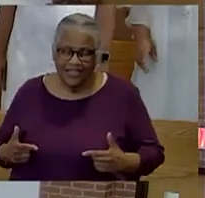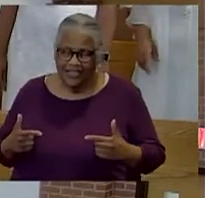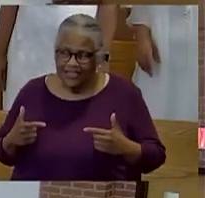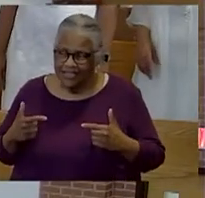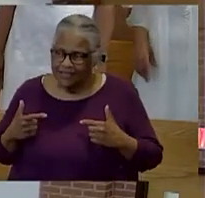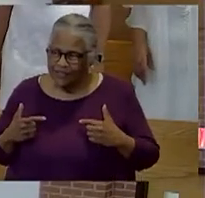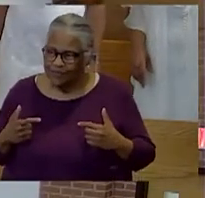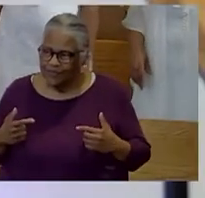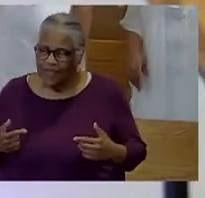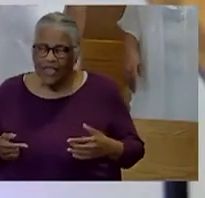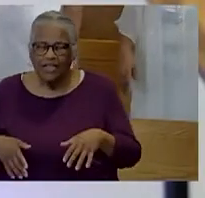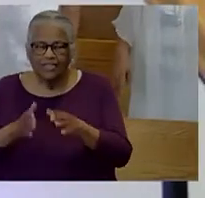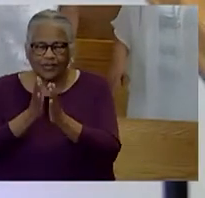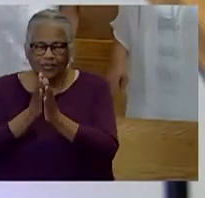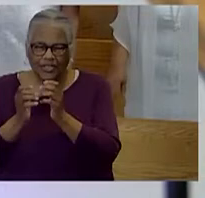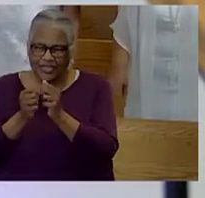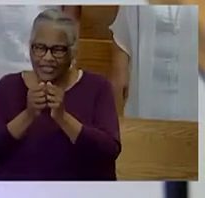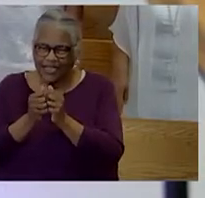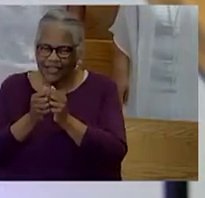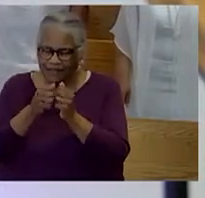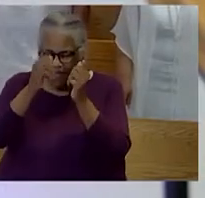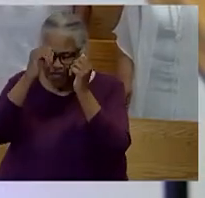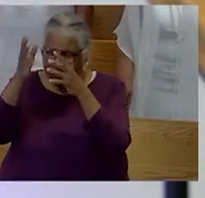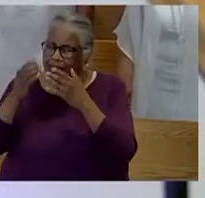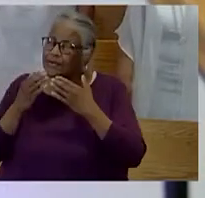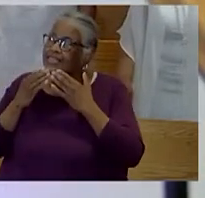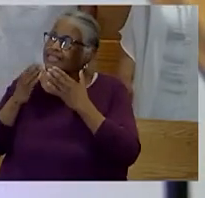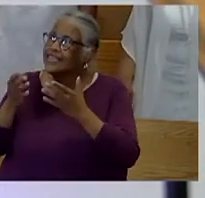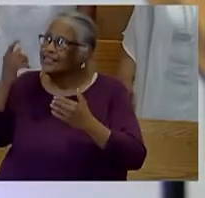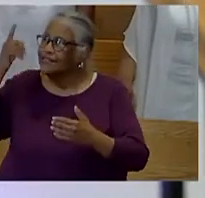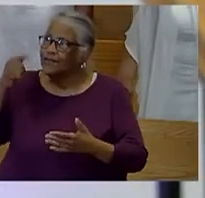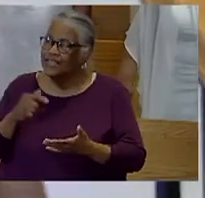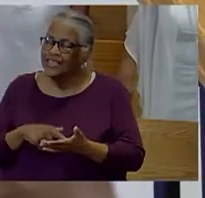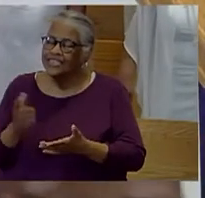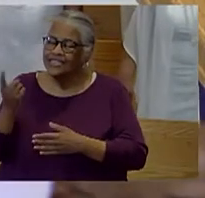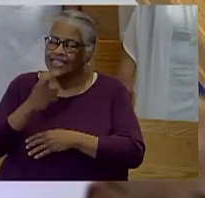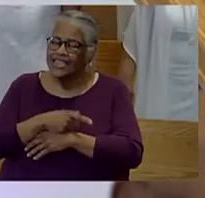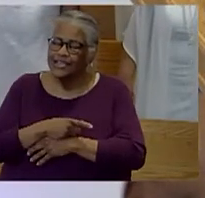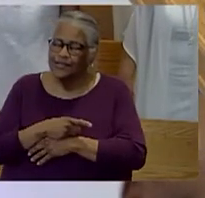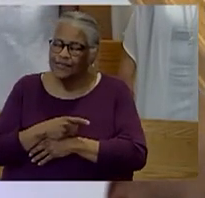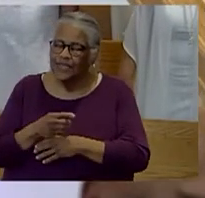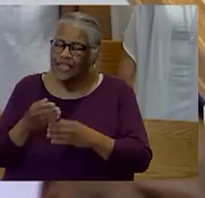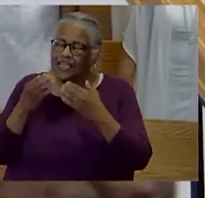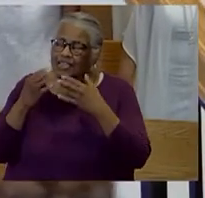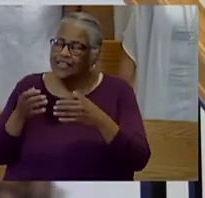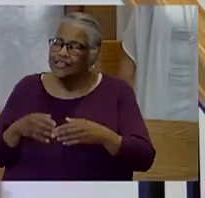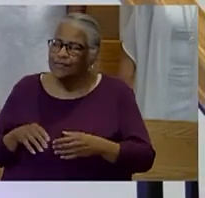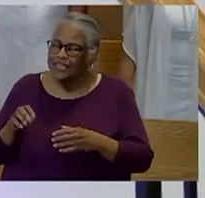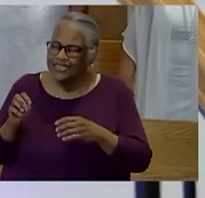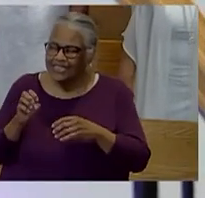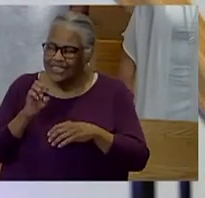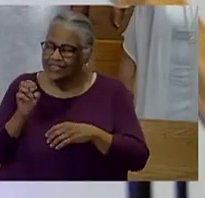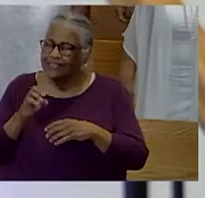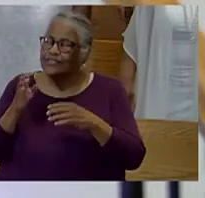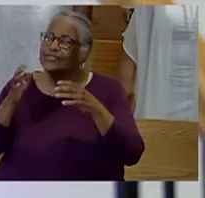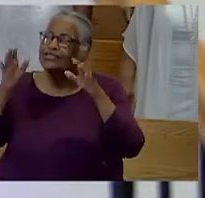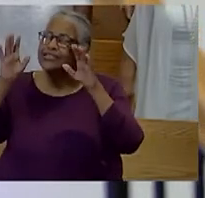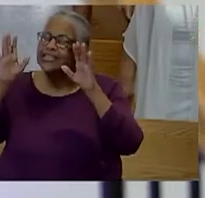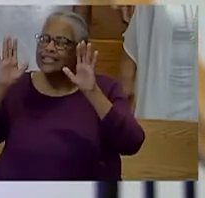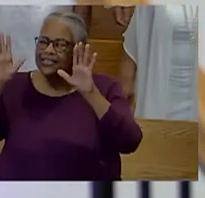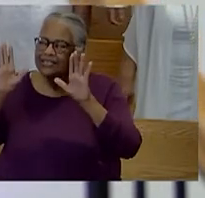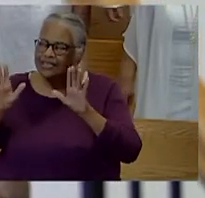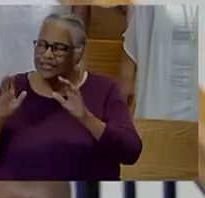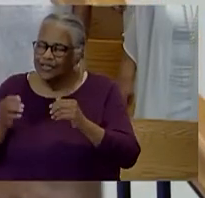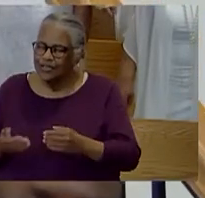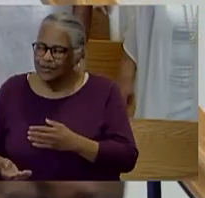Because. Come on, let's pray together. Father, we thank you for the day. We thank you, God, for this Easter Sunday morning. Because,